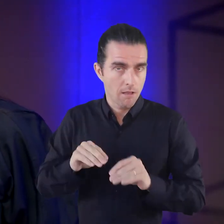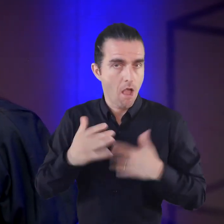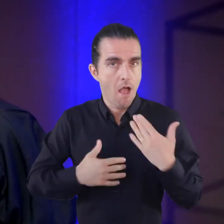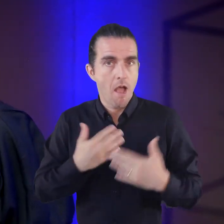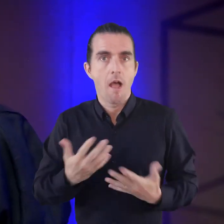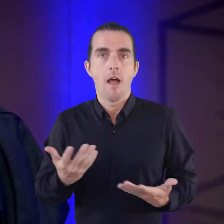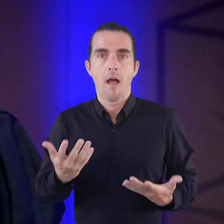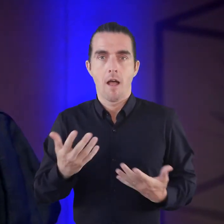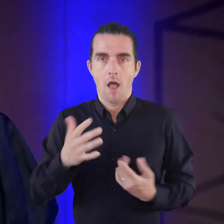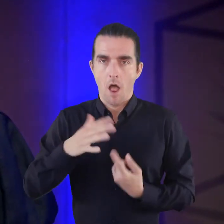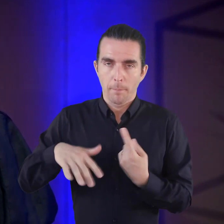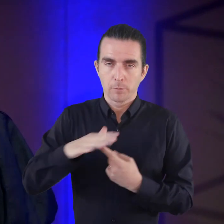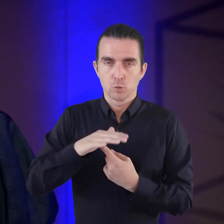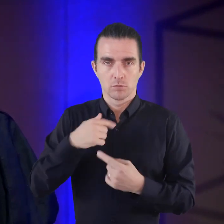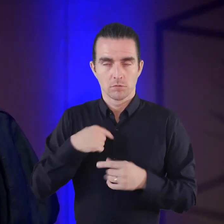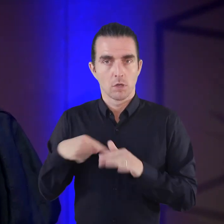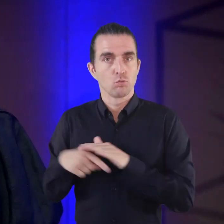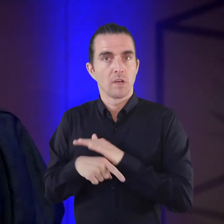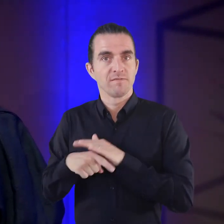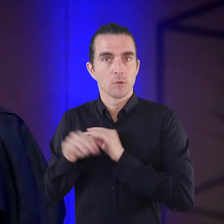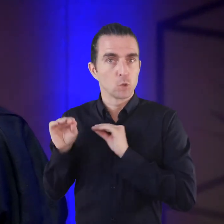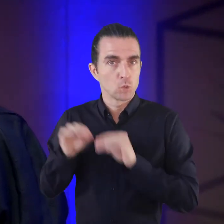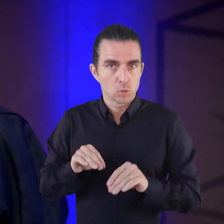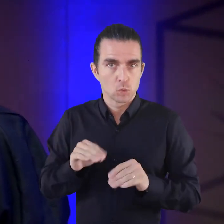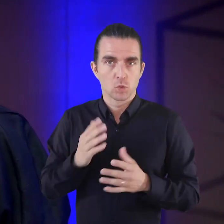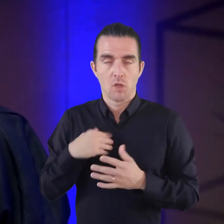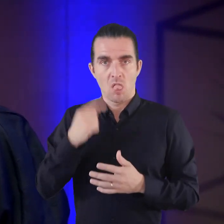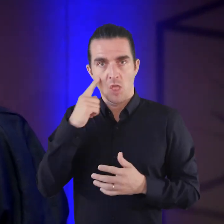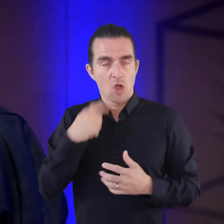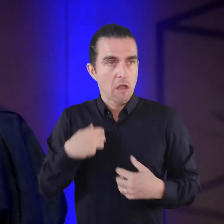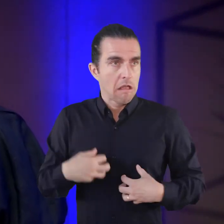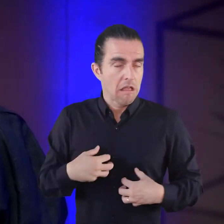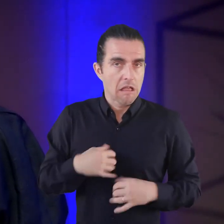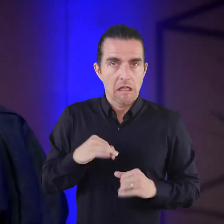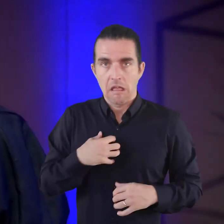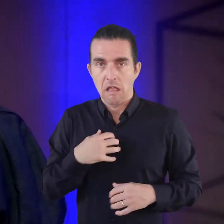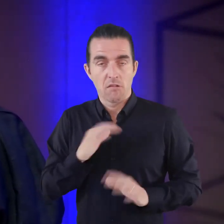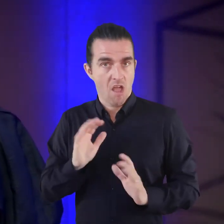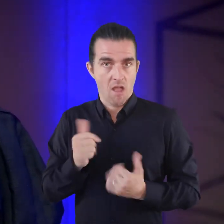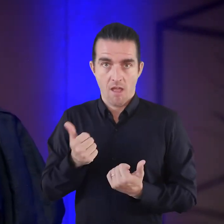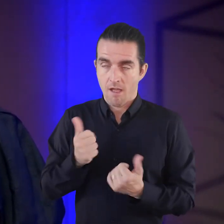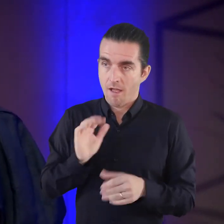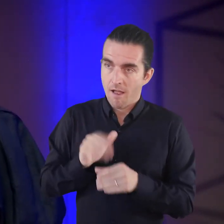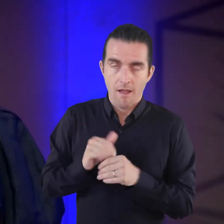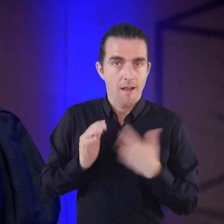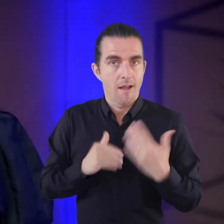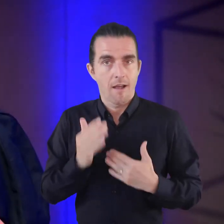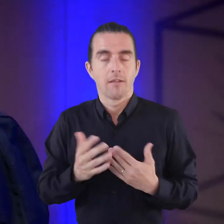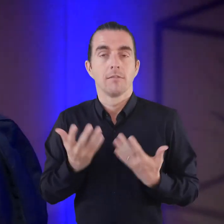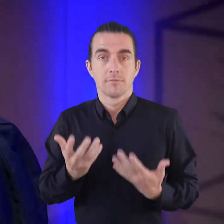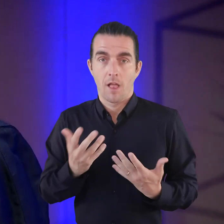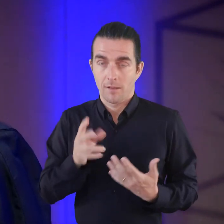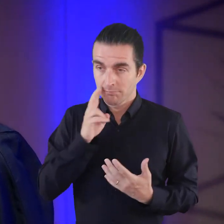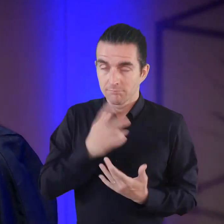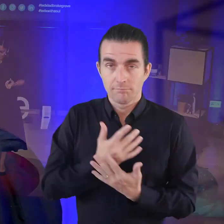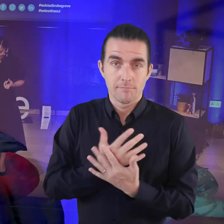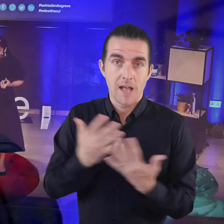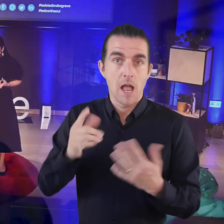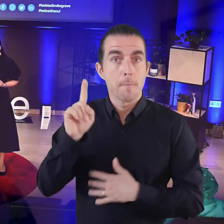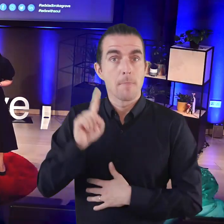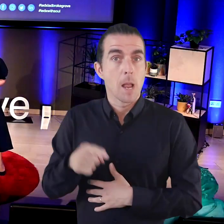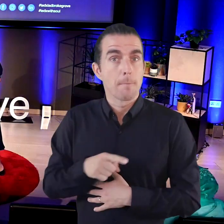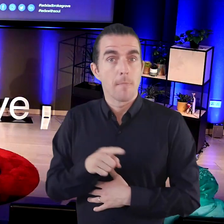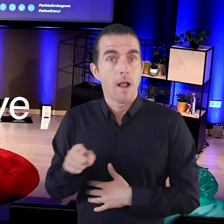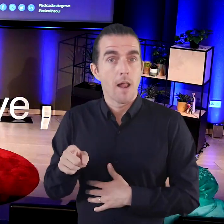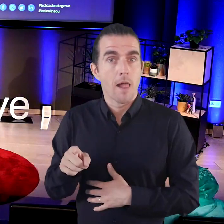was not as scary as it might have been, as it is now for so many. Play workers and youth